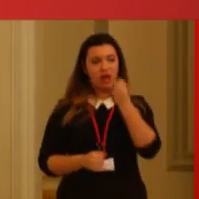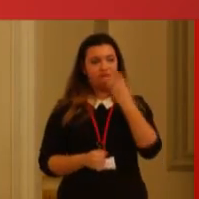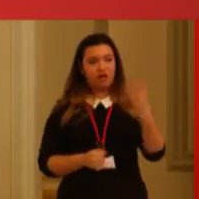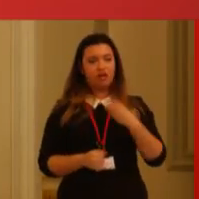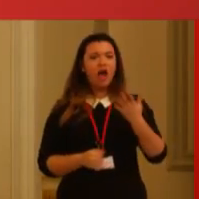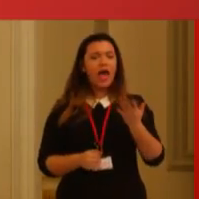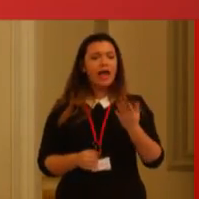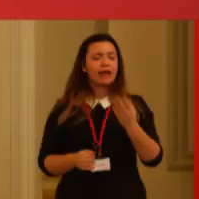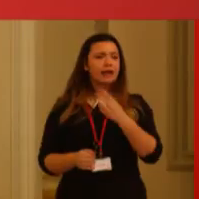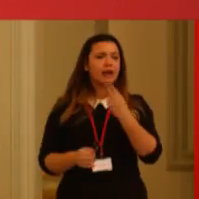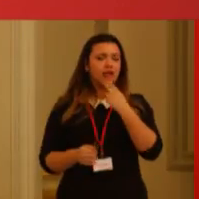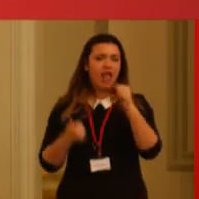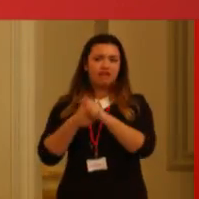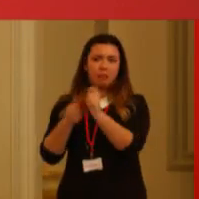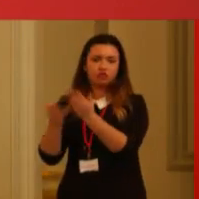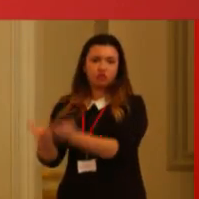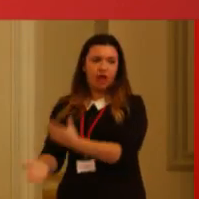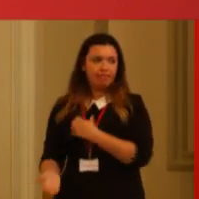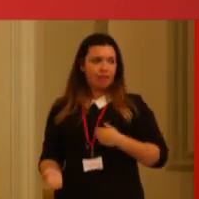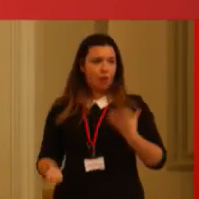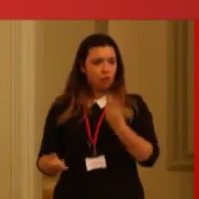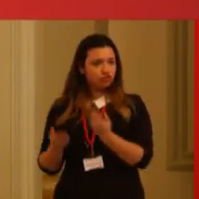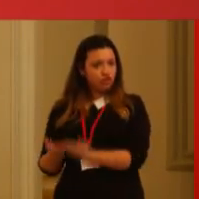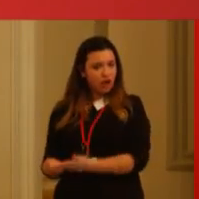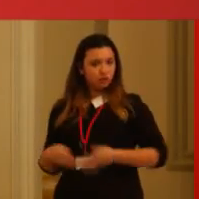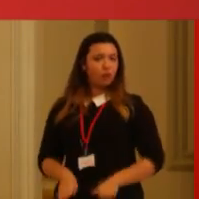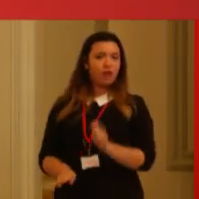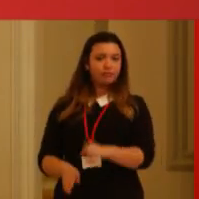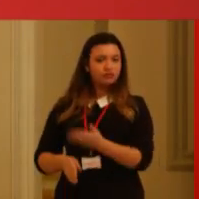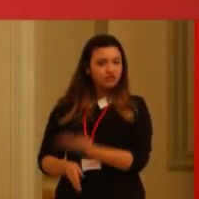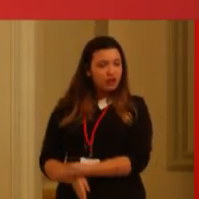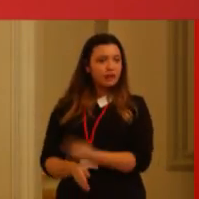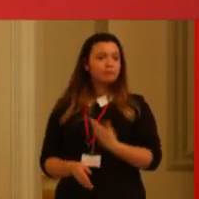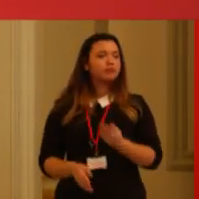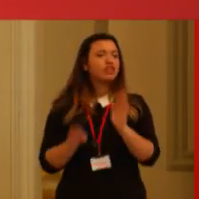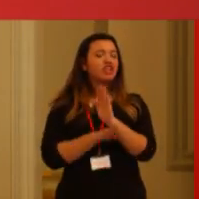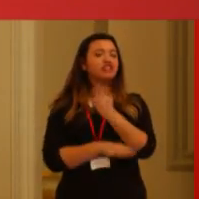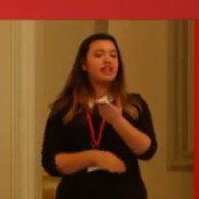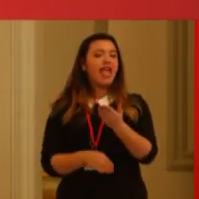have to marry, women have got to give birth, and there's also a great deal around